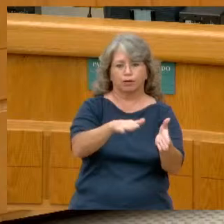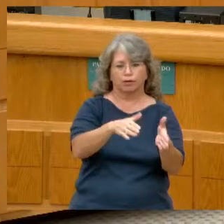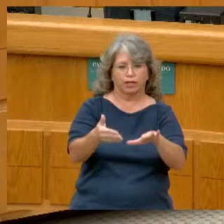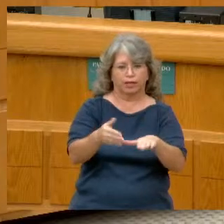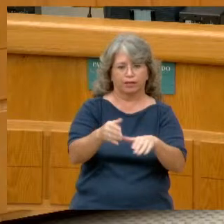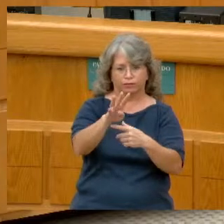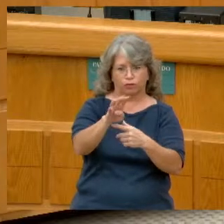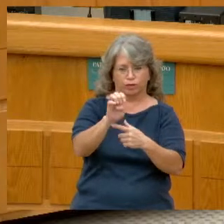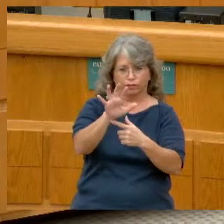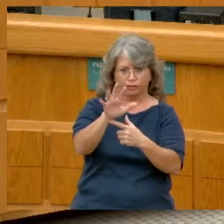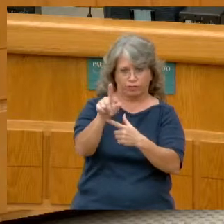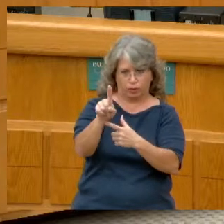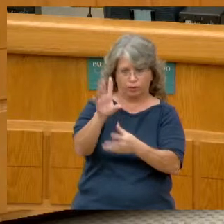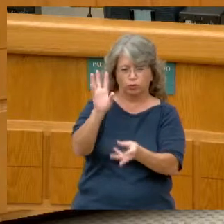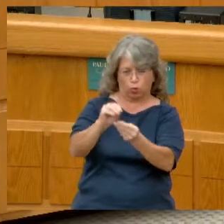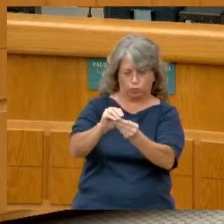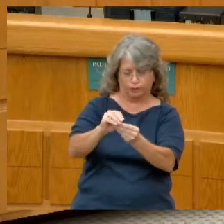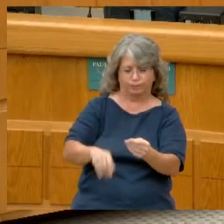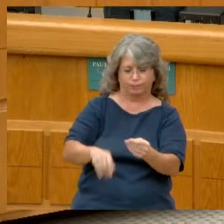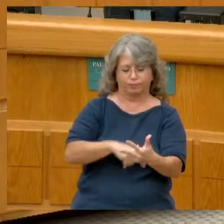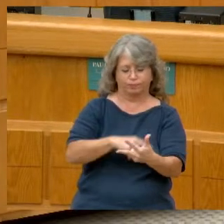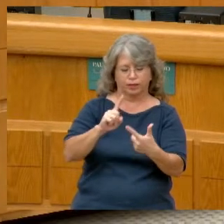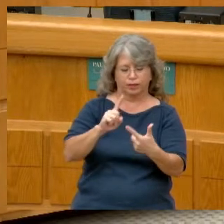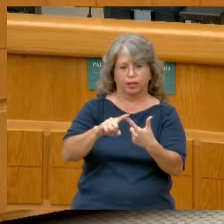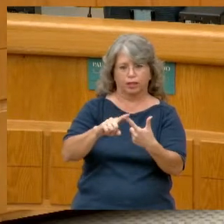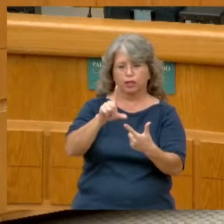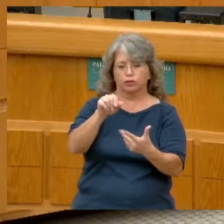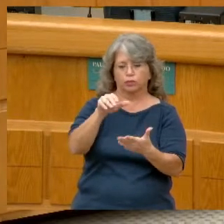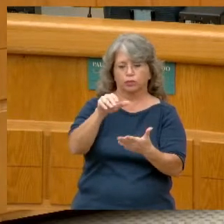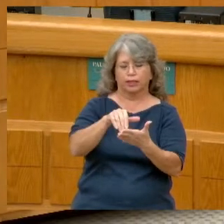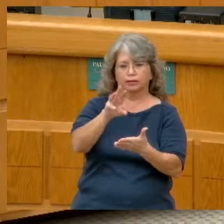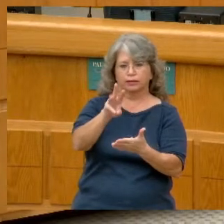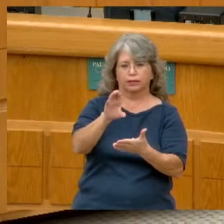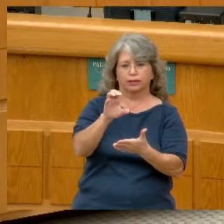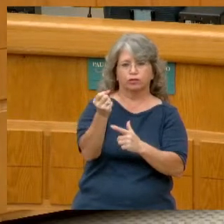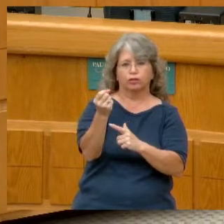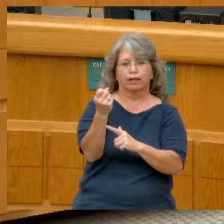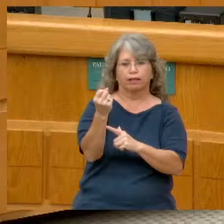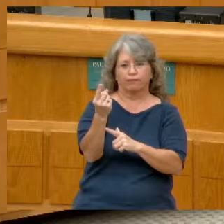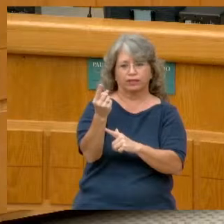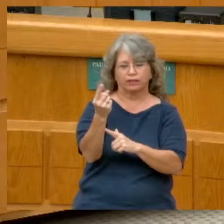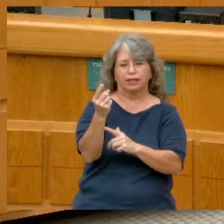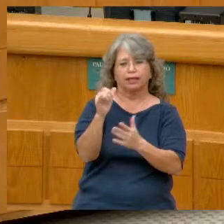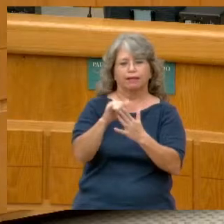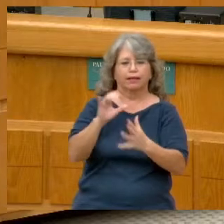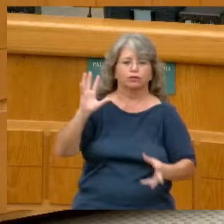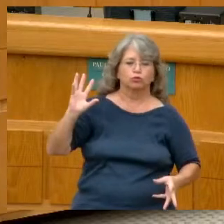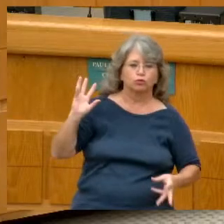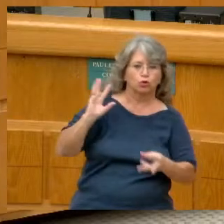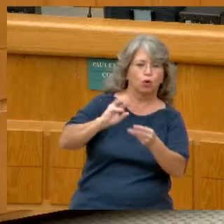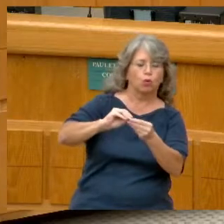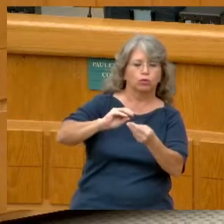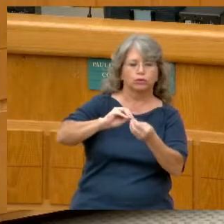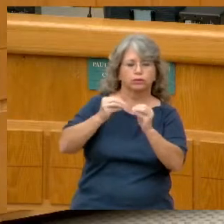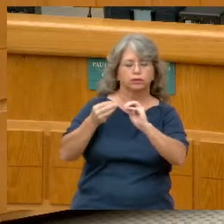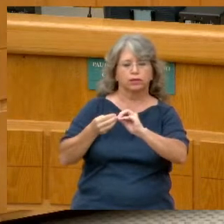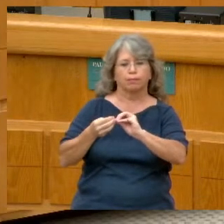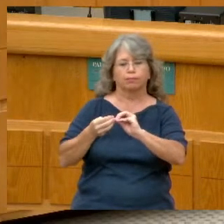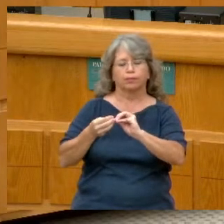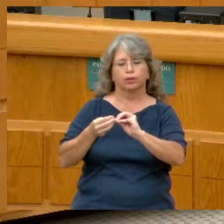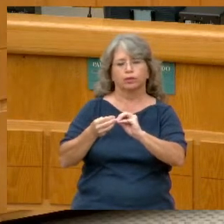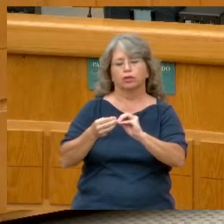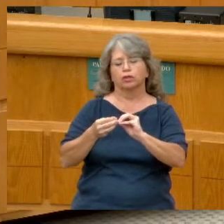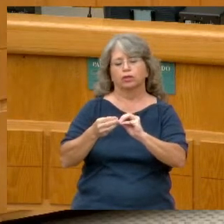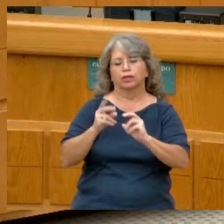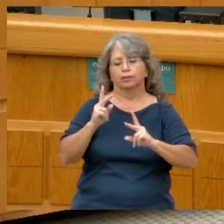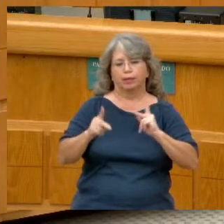451. The next is the 20,611. That's the total number of COVID-19 individuals that have recovered